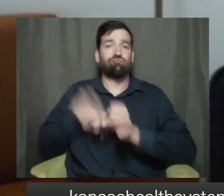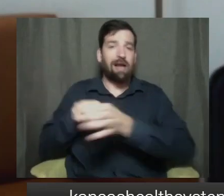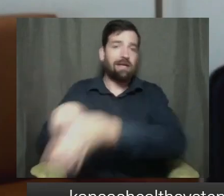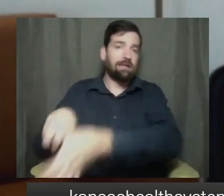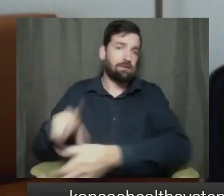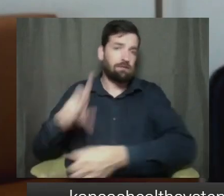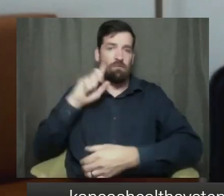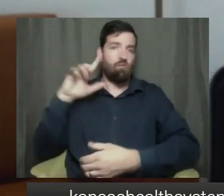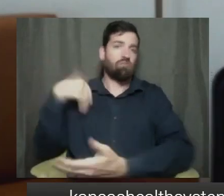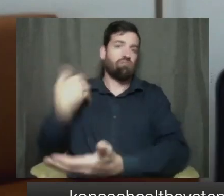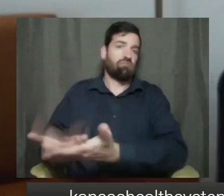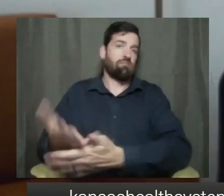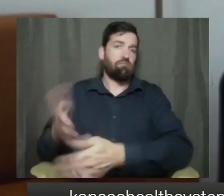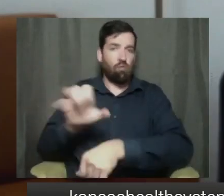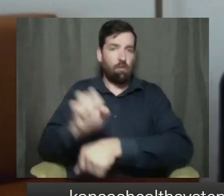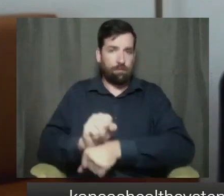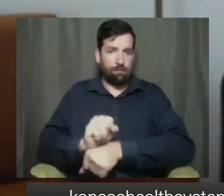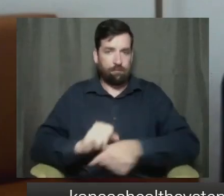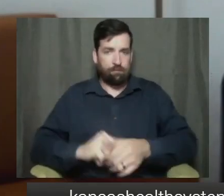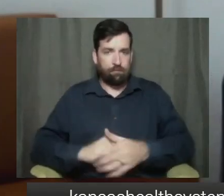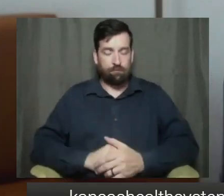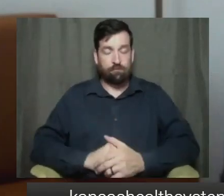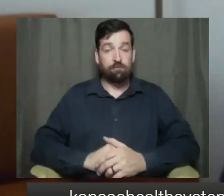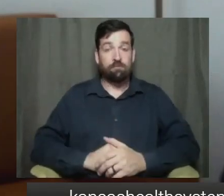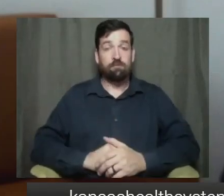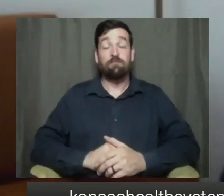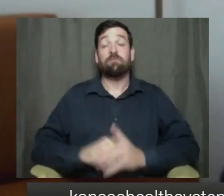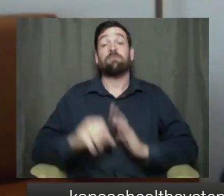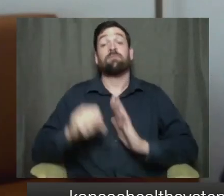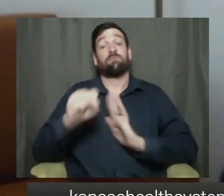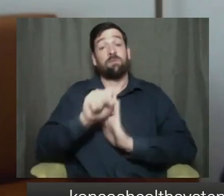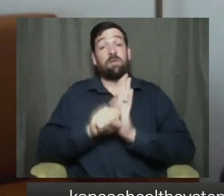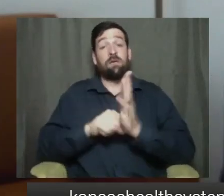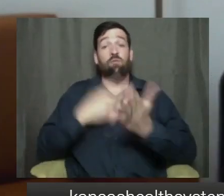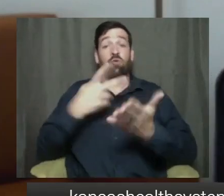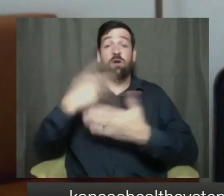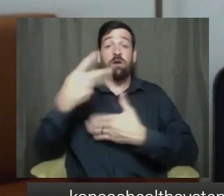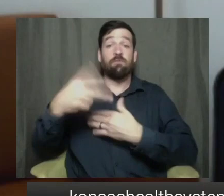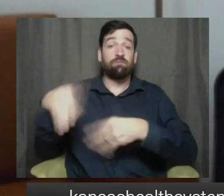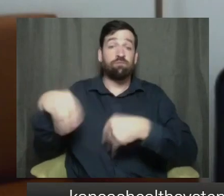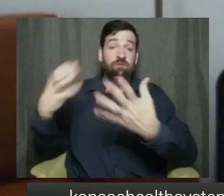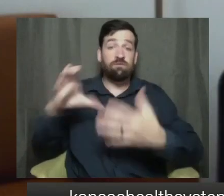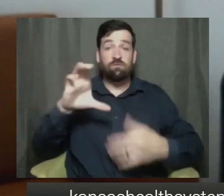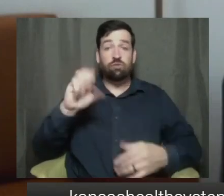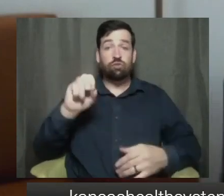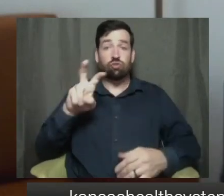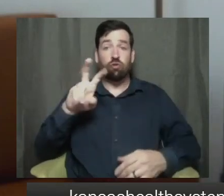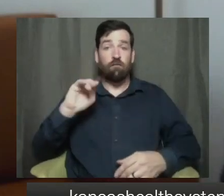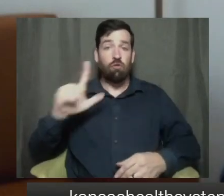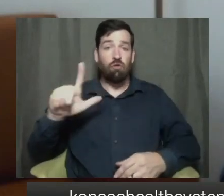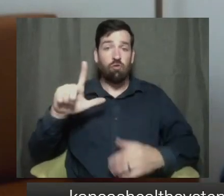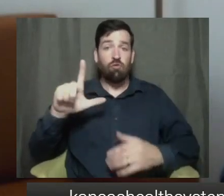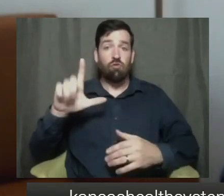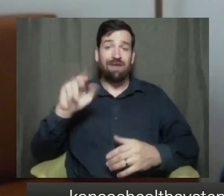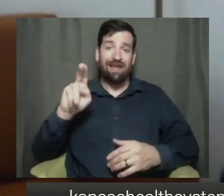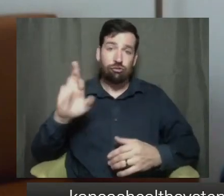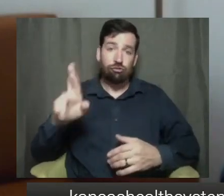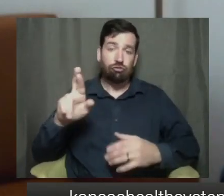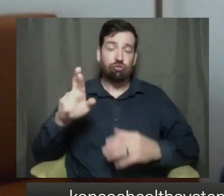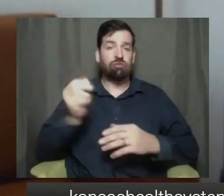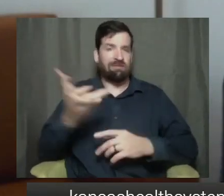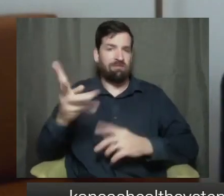their appointments. We use state programs that cover cervical cancer screening, breast cancer screening, so we